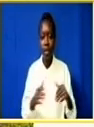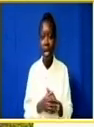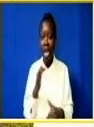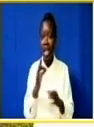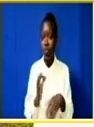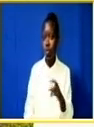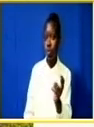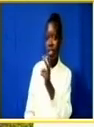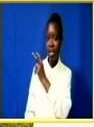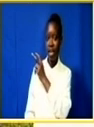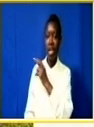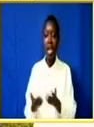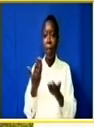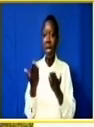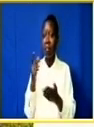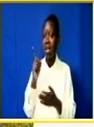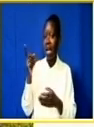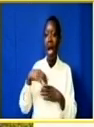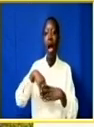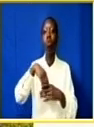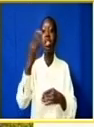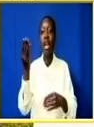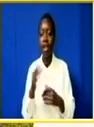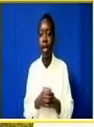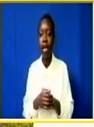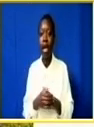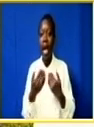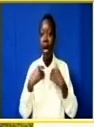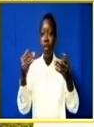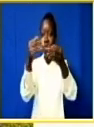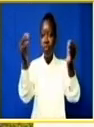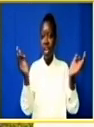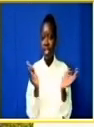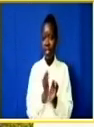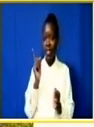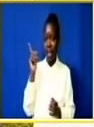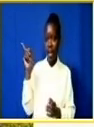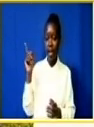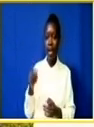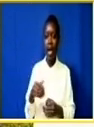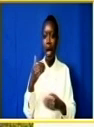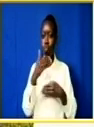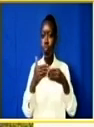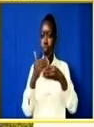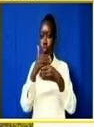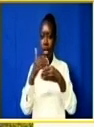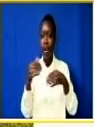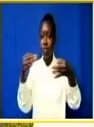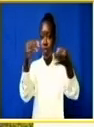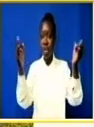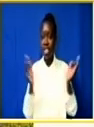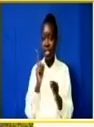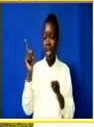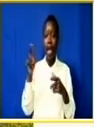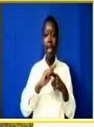you look at that, maybe that's outside the compound. Mm. There is a fence. You can see a fence there. Mm. A wooden fence. And the